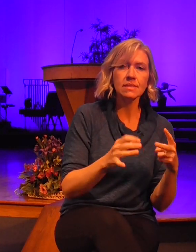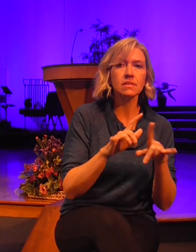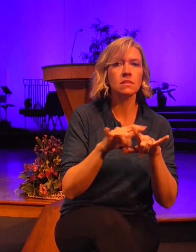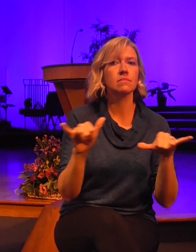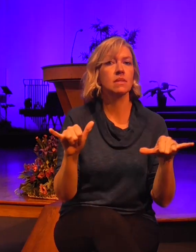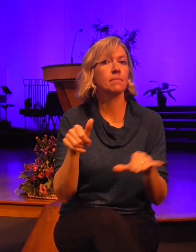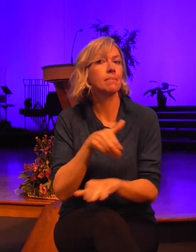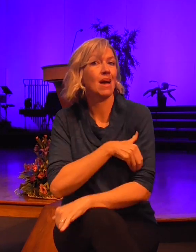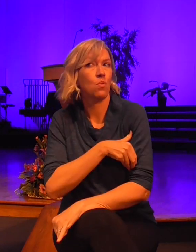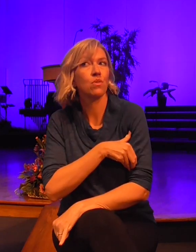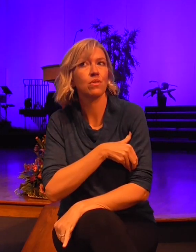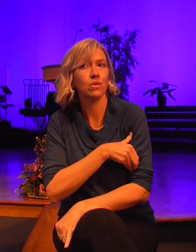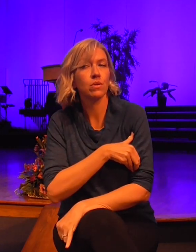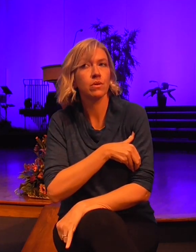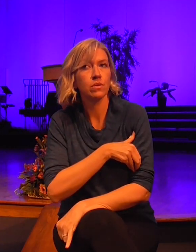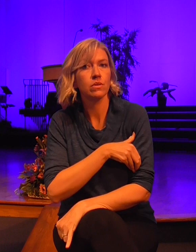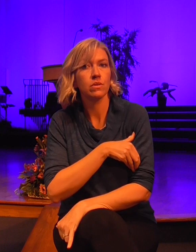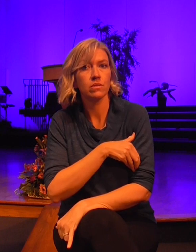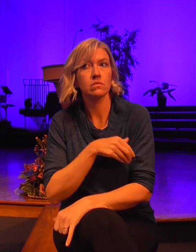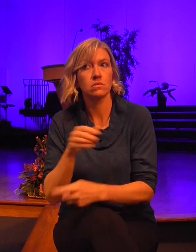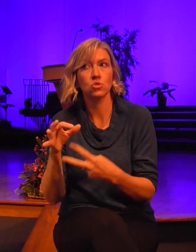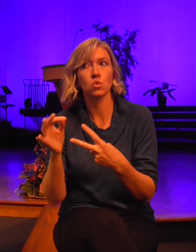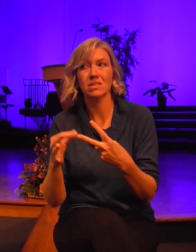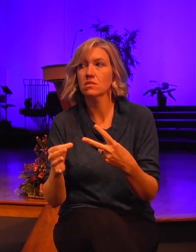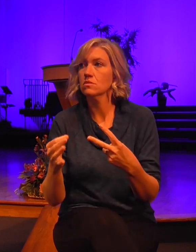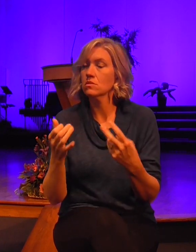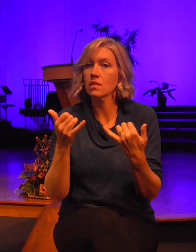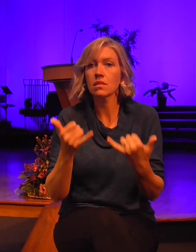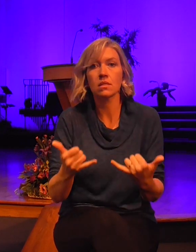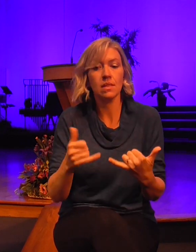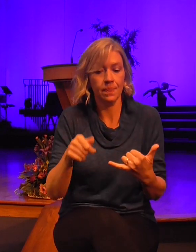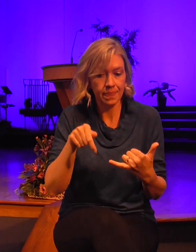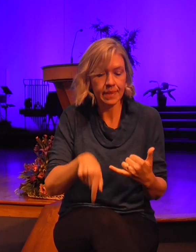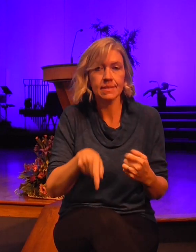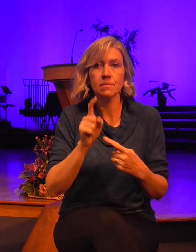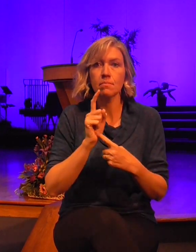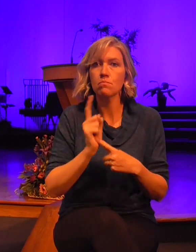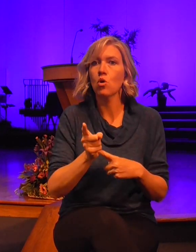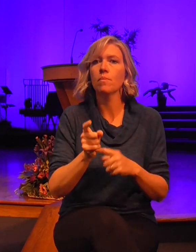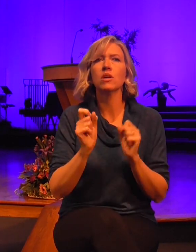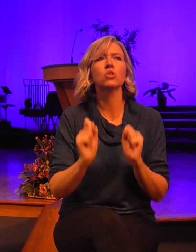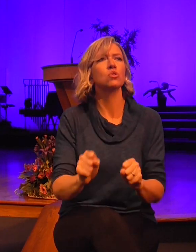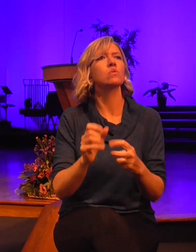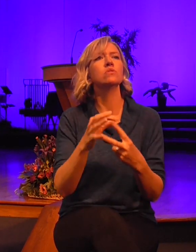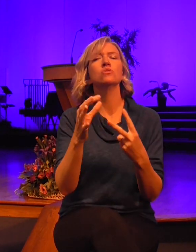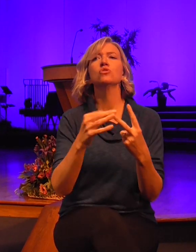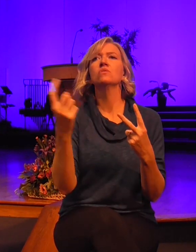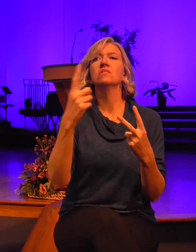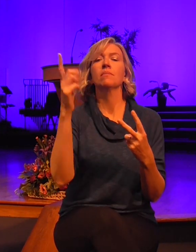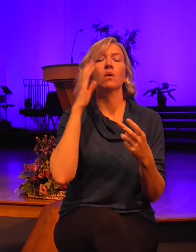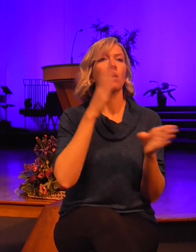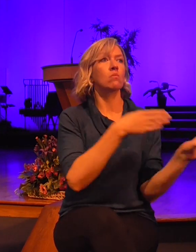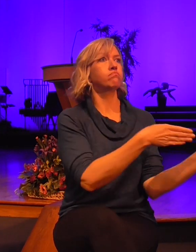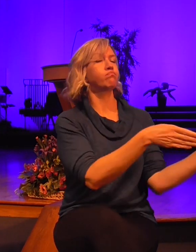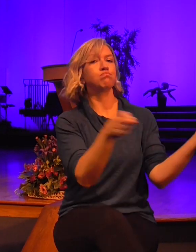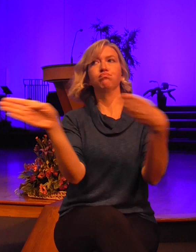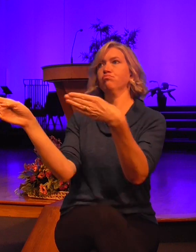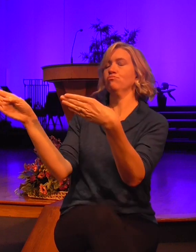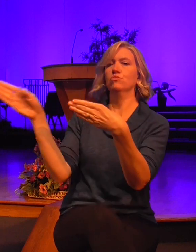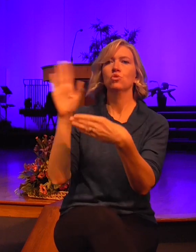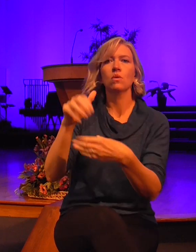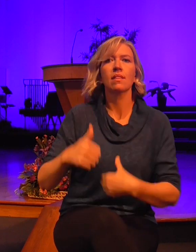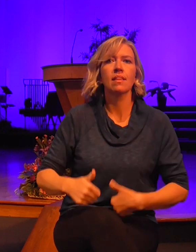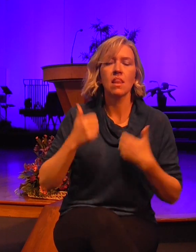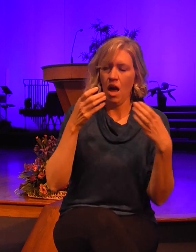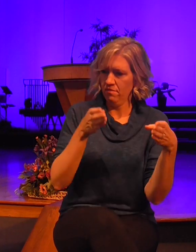of choice. That right here in this very moment, you could make a choice that could change your life forever. That power